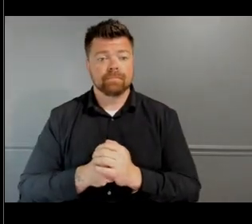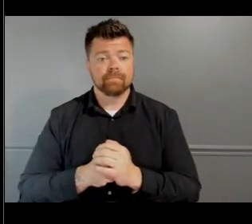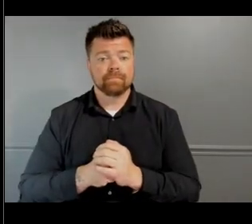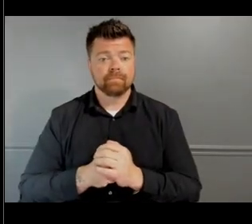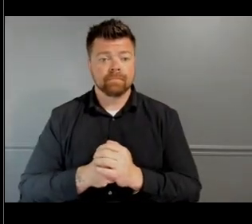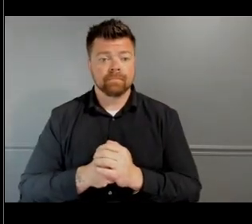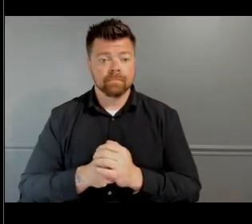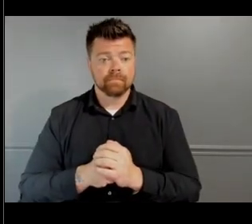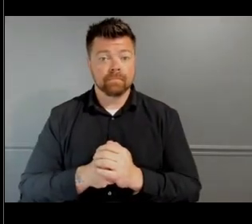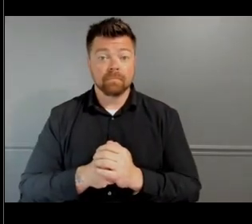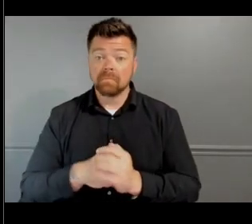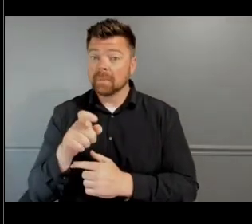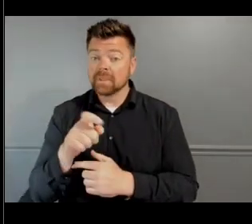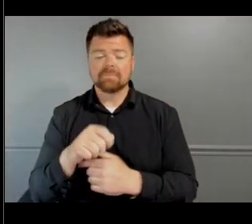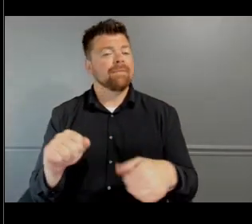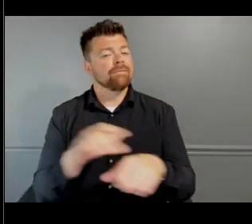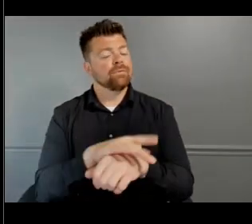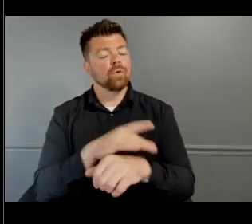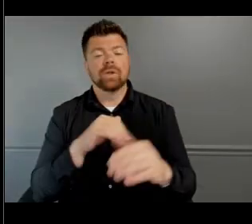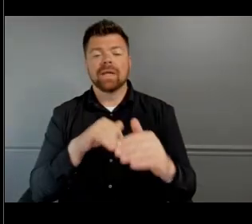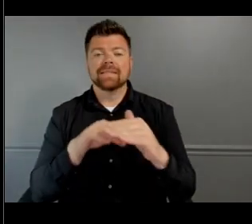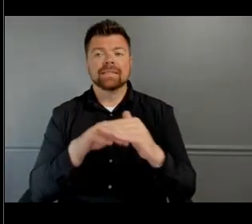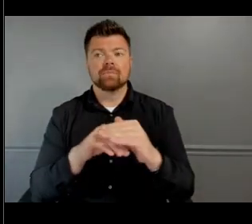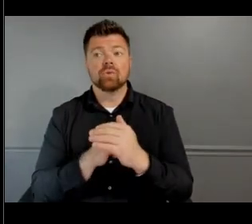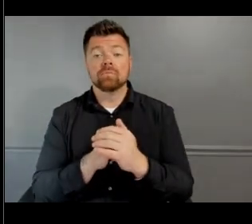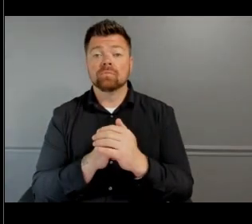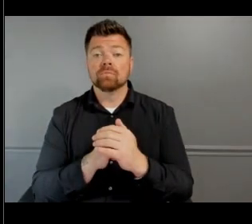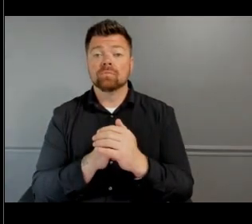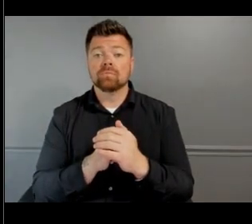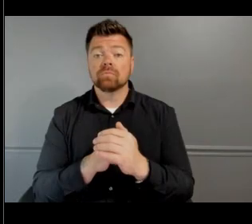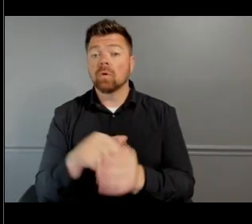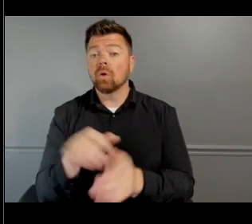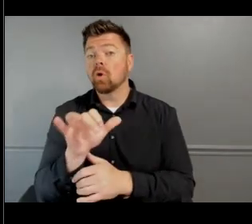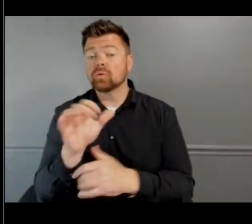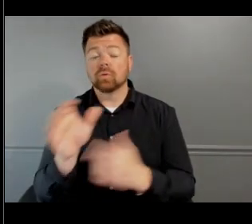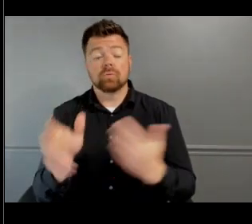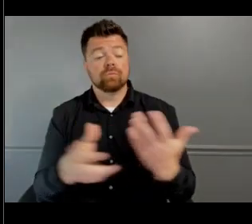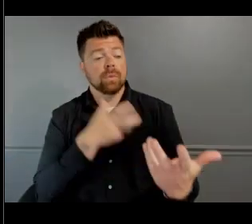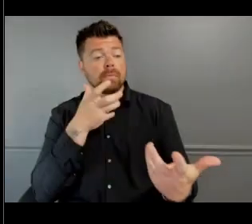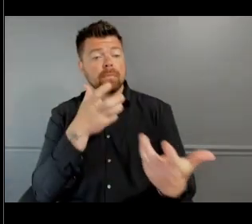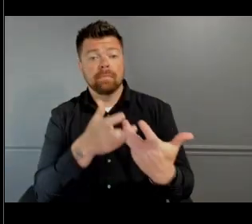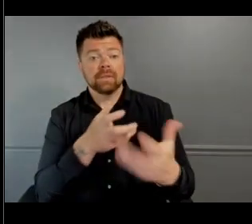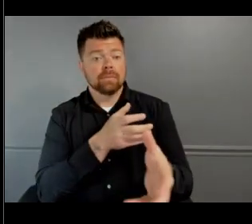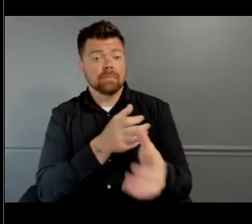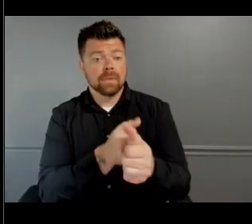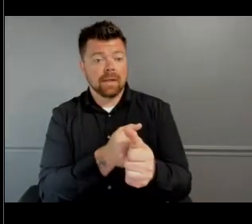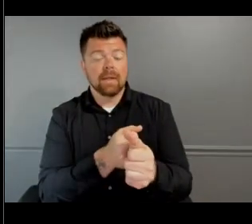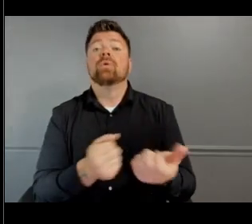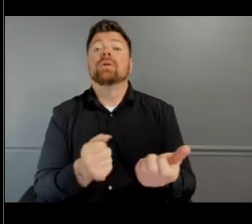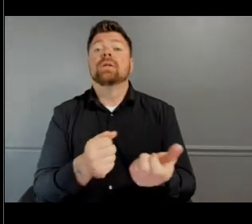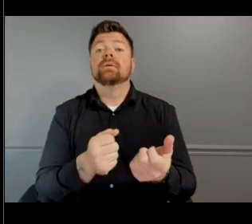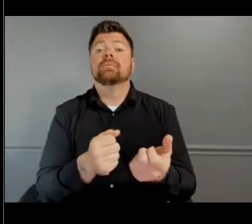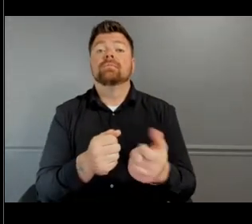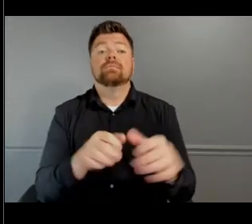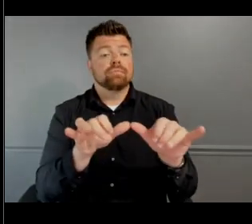They must be fully accessible and meet the applicable sections of